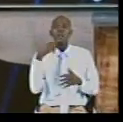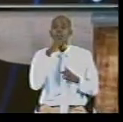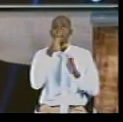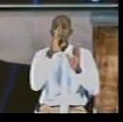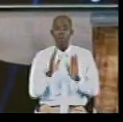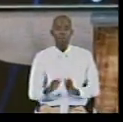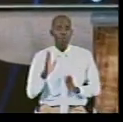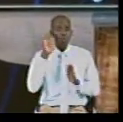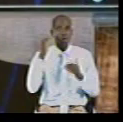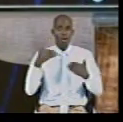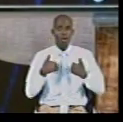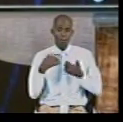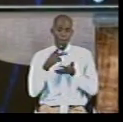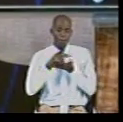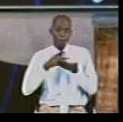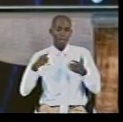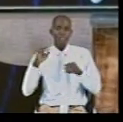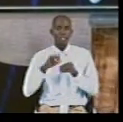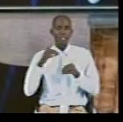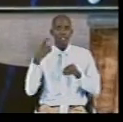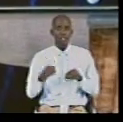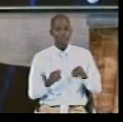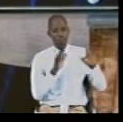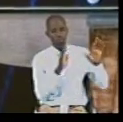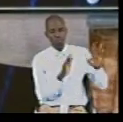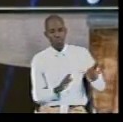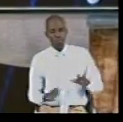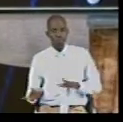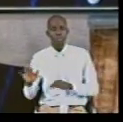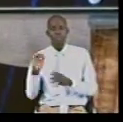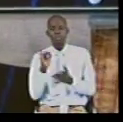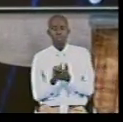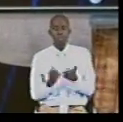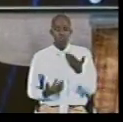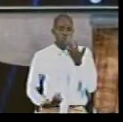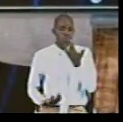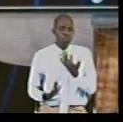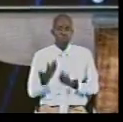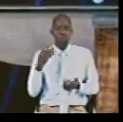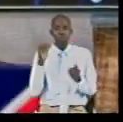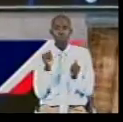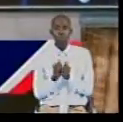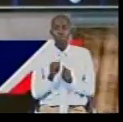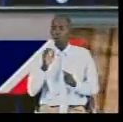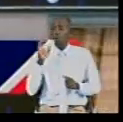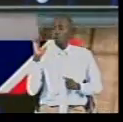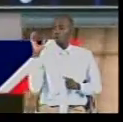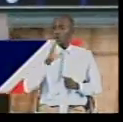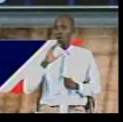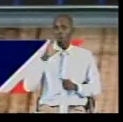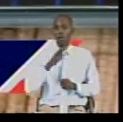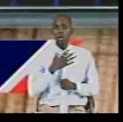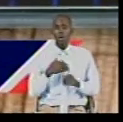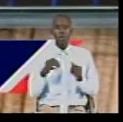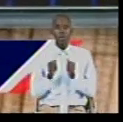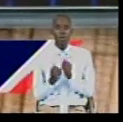part in the lake that burneth with brimstone and with fire. I pray that